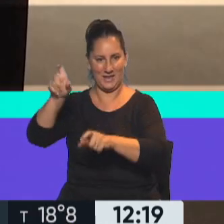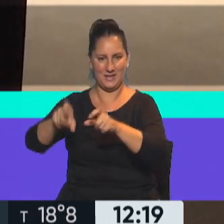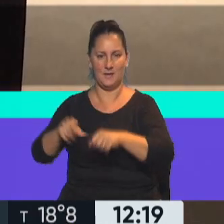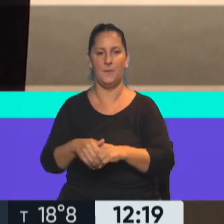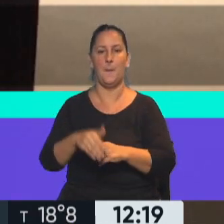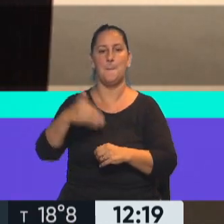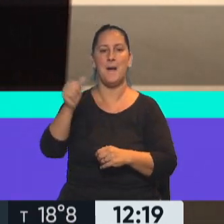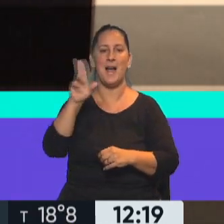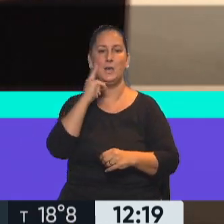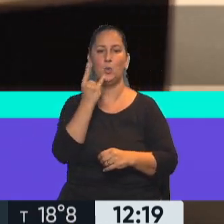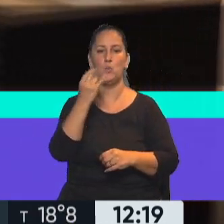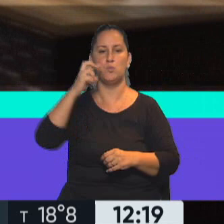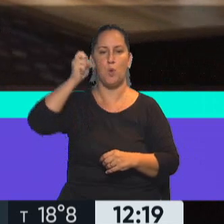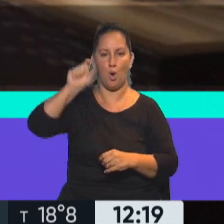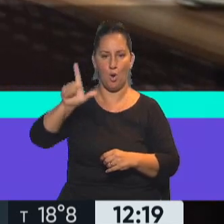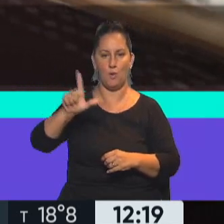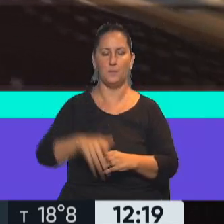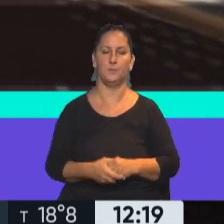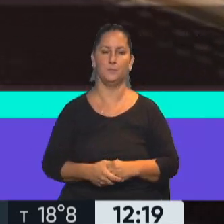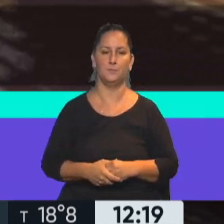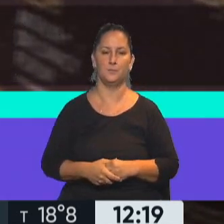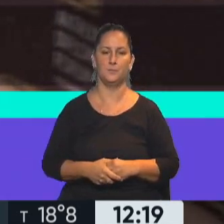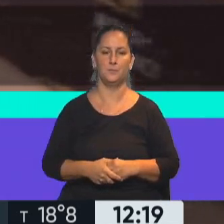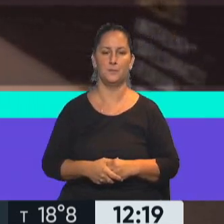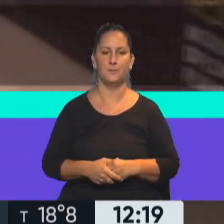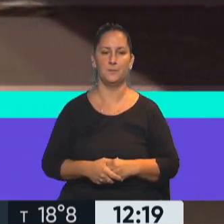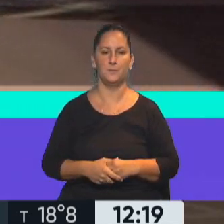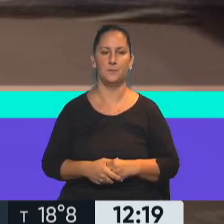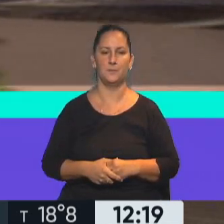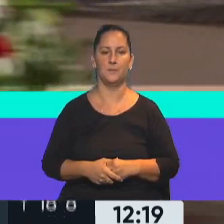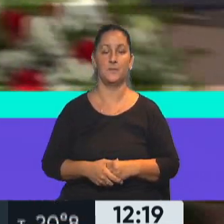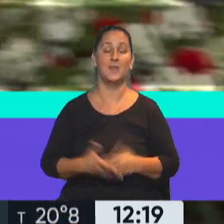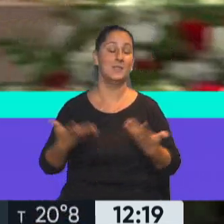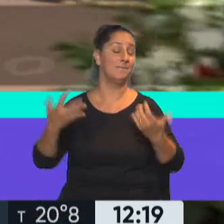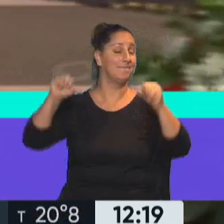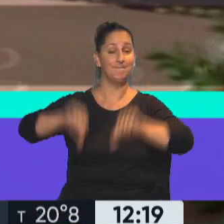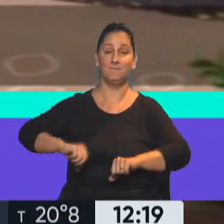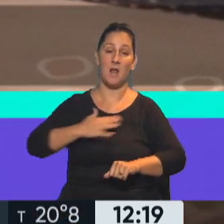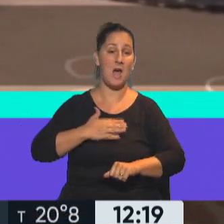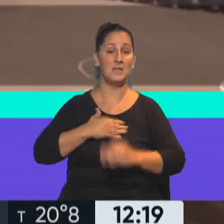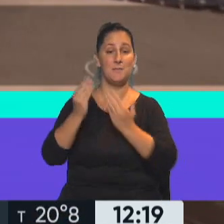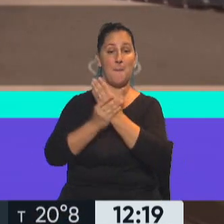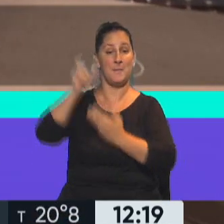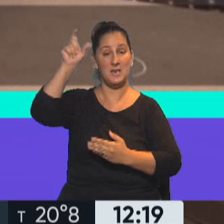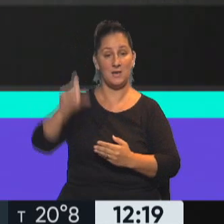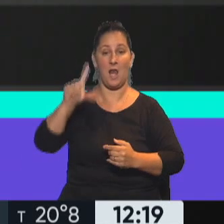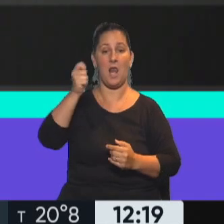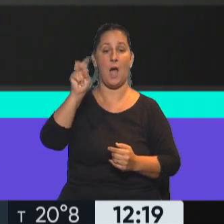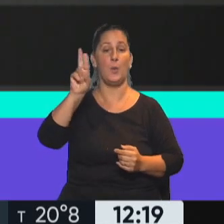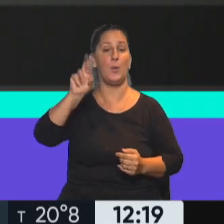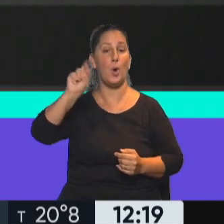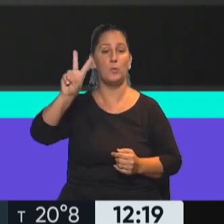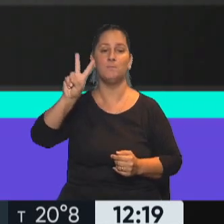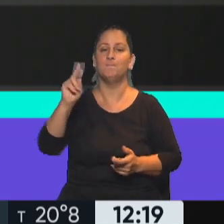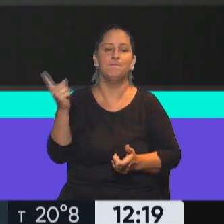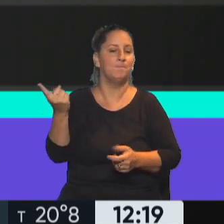corridor in and from Mariupol. Unfortunately, Minister Lavrov was not in a position to